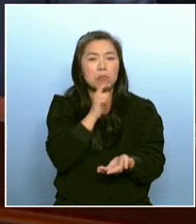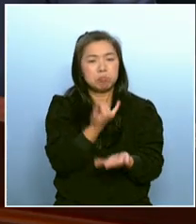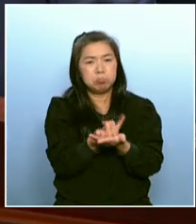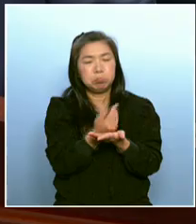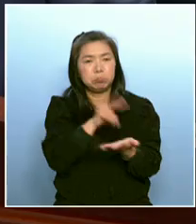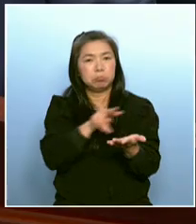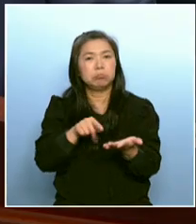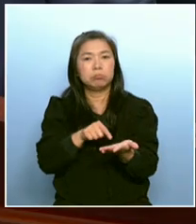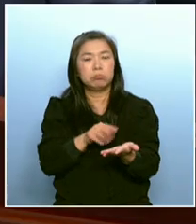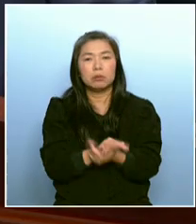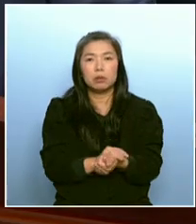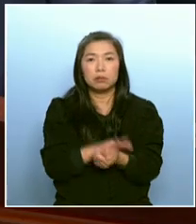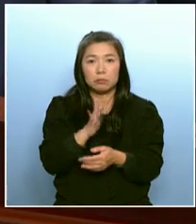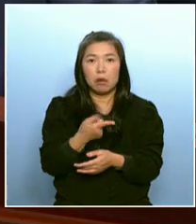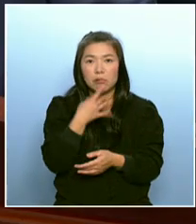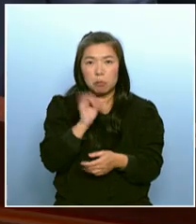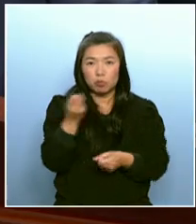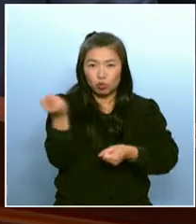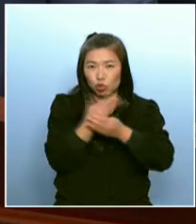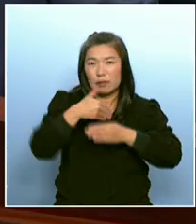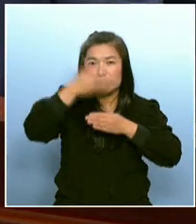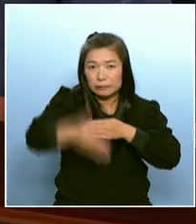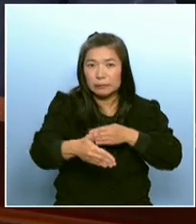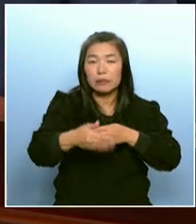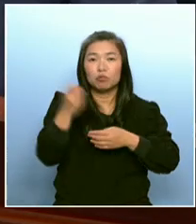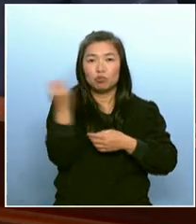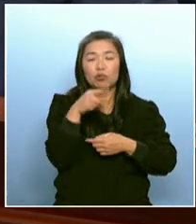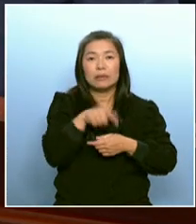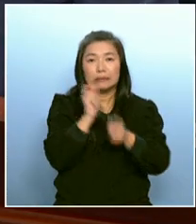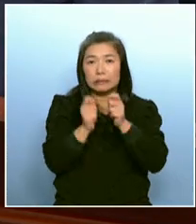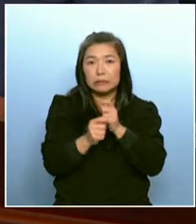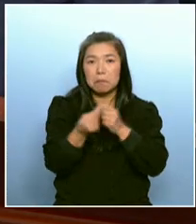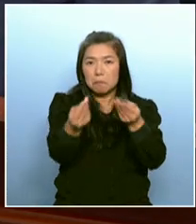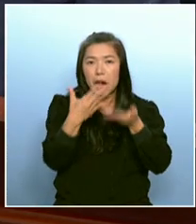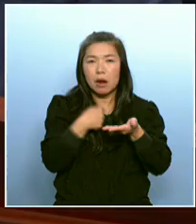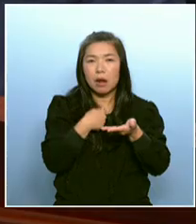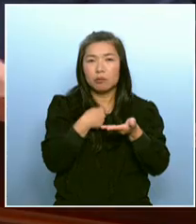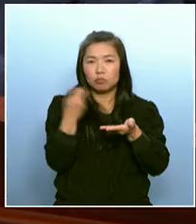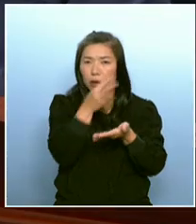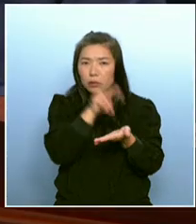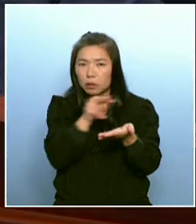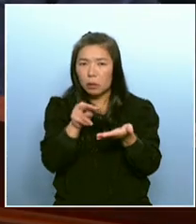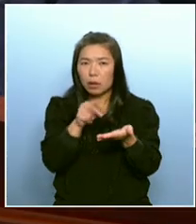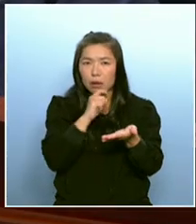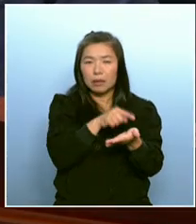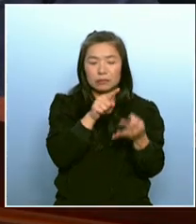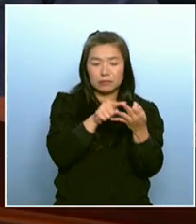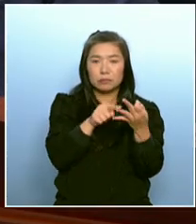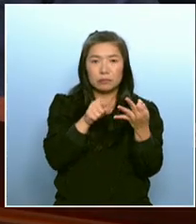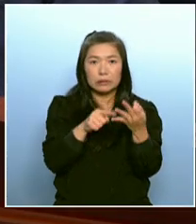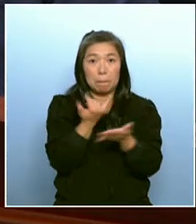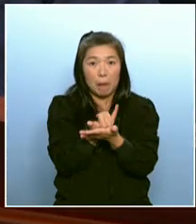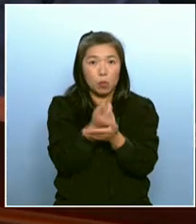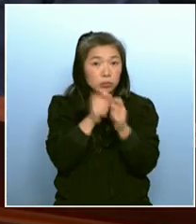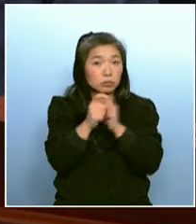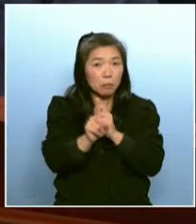3 assessment studies, and we've got very good feedback from these studies. Is there further information that